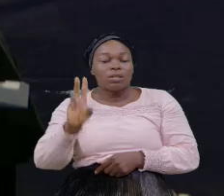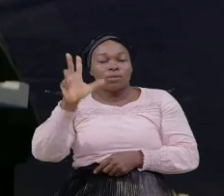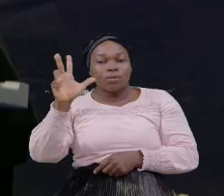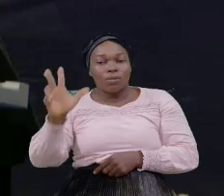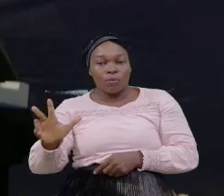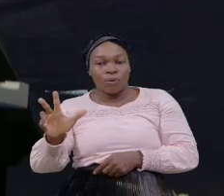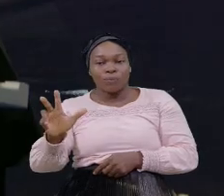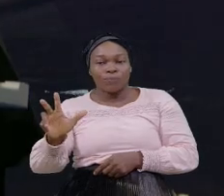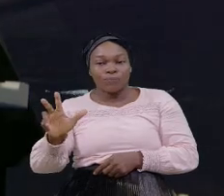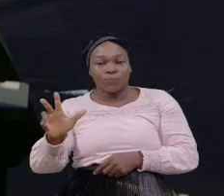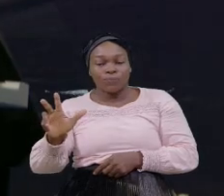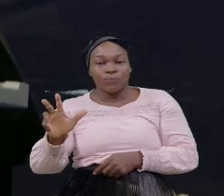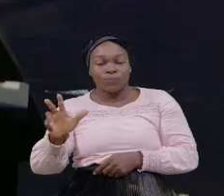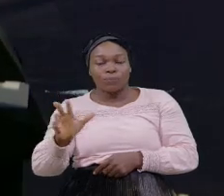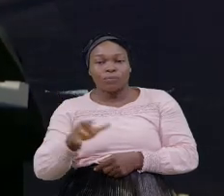+234 9154449263.